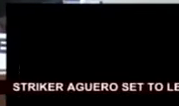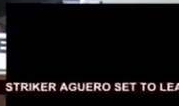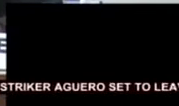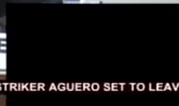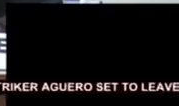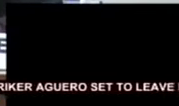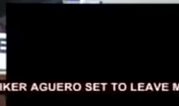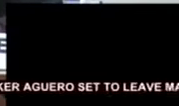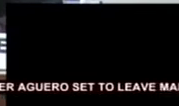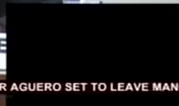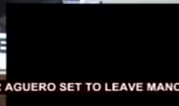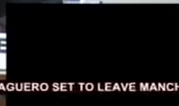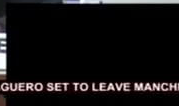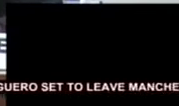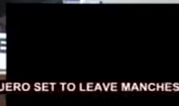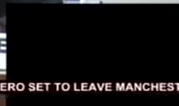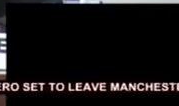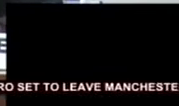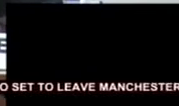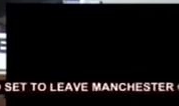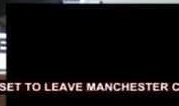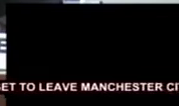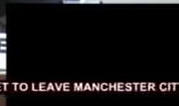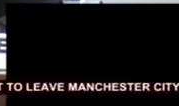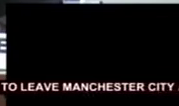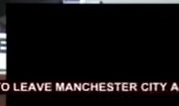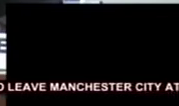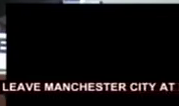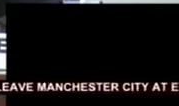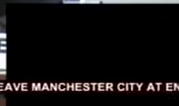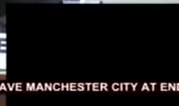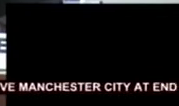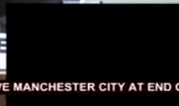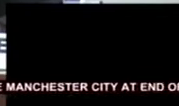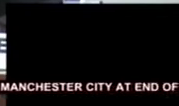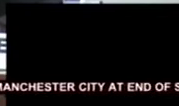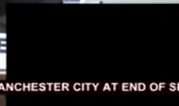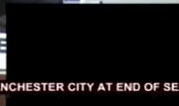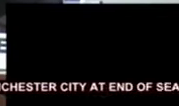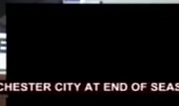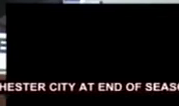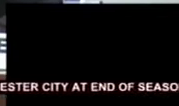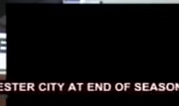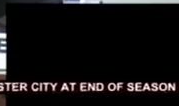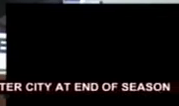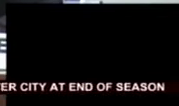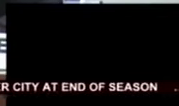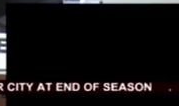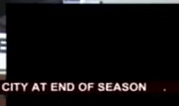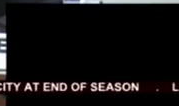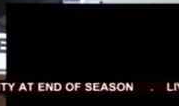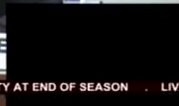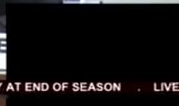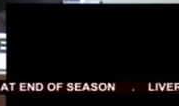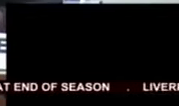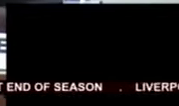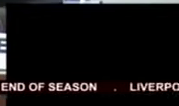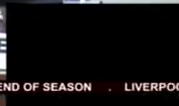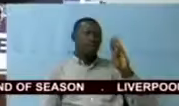kuwenyi ala kesi nga damuda wafanana. And Lamin Jobate. Lamin Jobate. And Joguba. And in